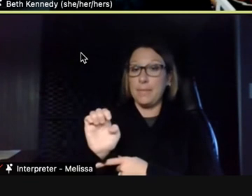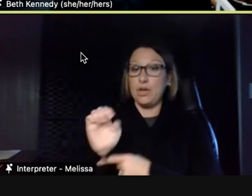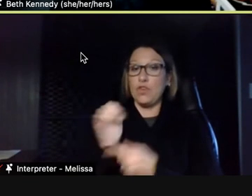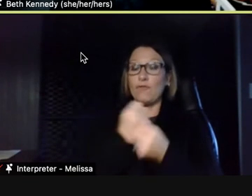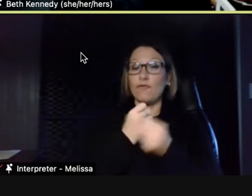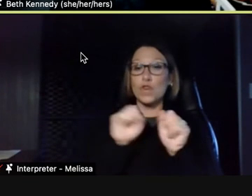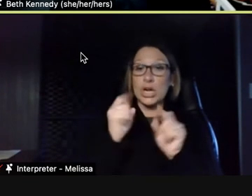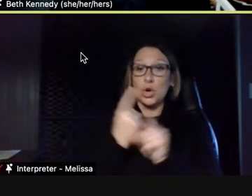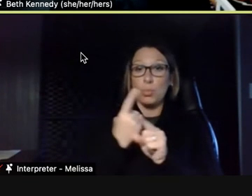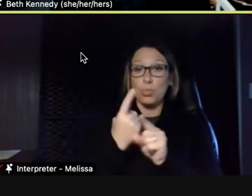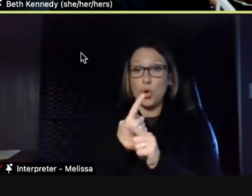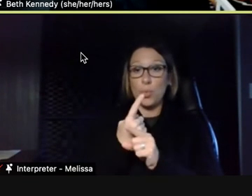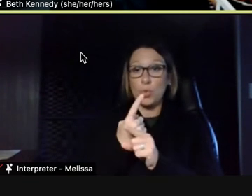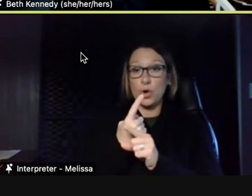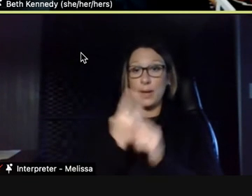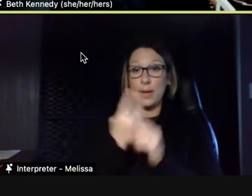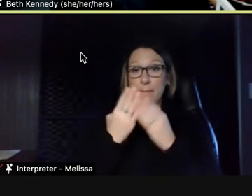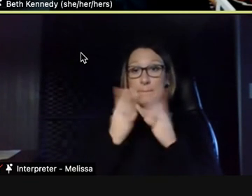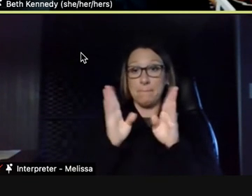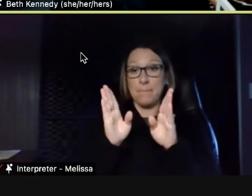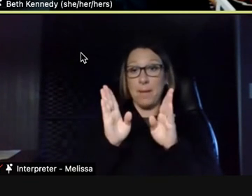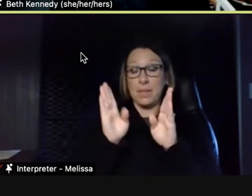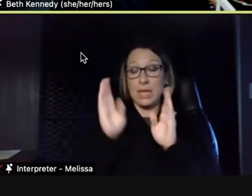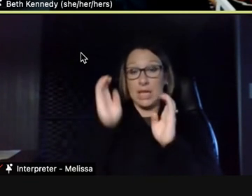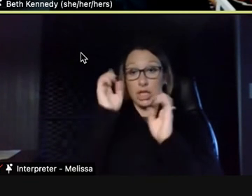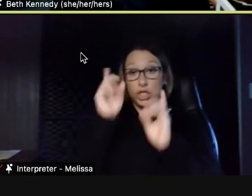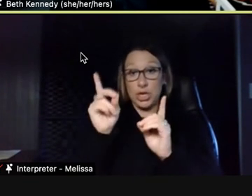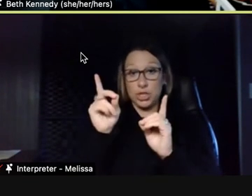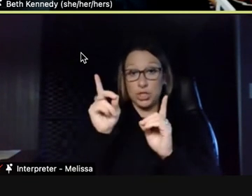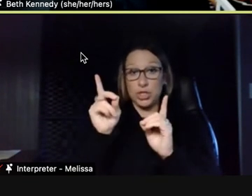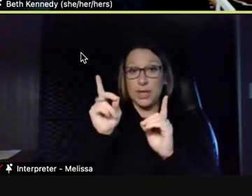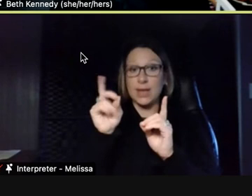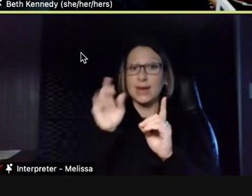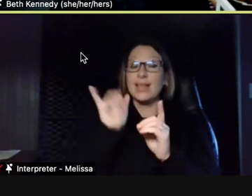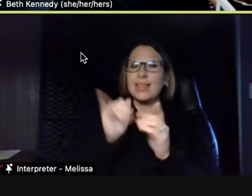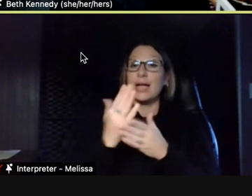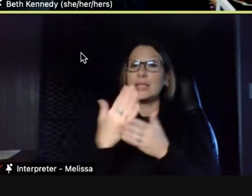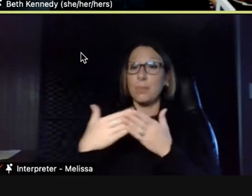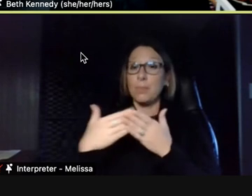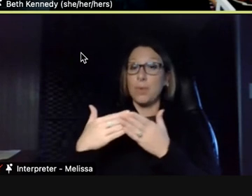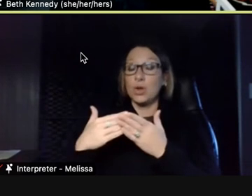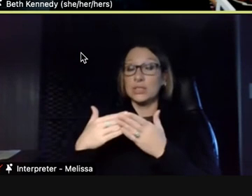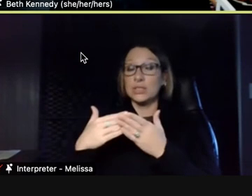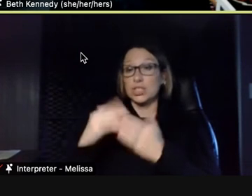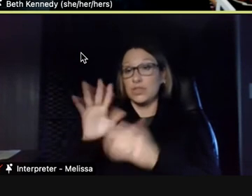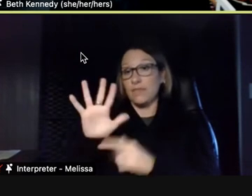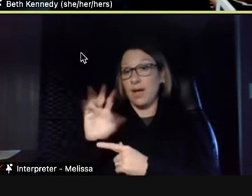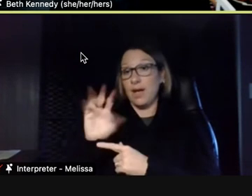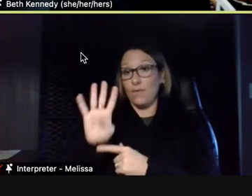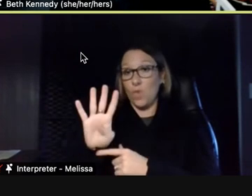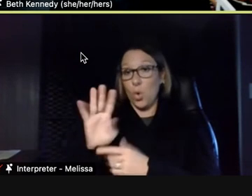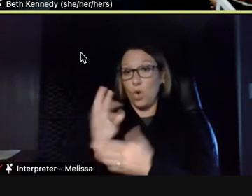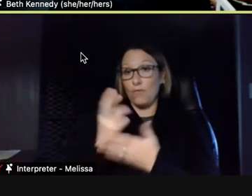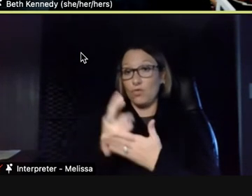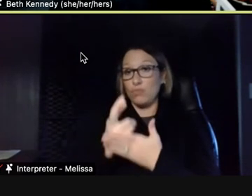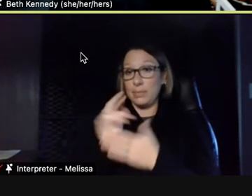education. And that's section 504 of the Rehabilitation Act, which is a different federal